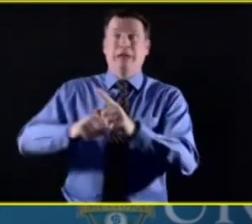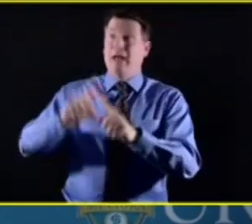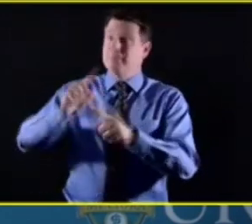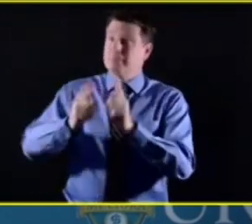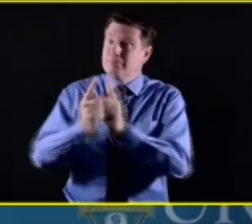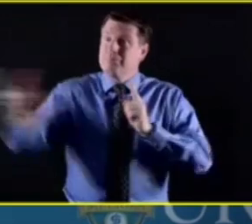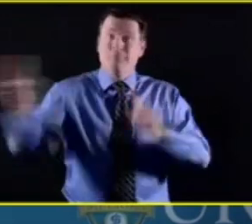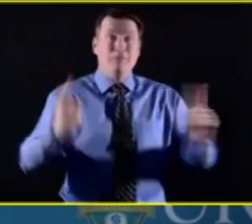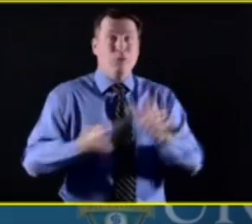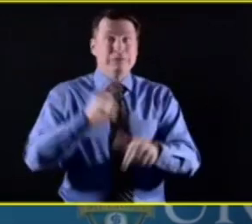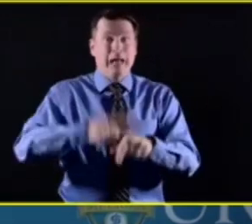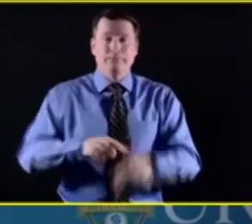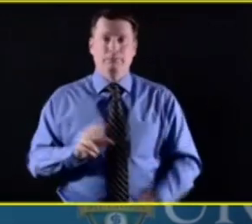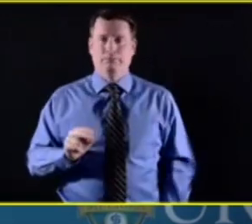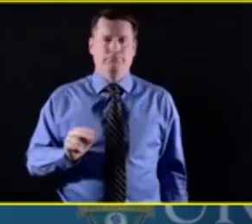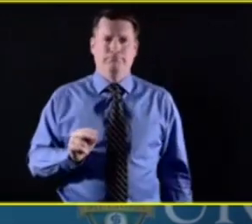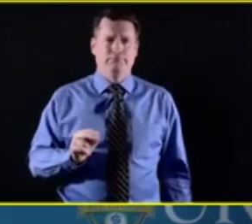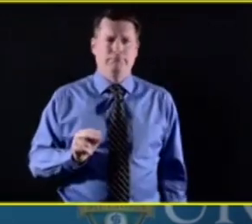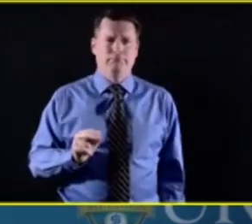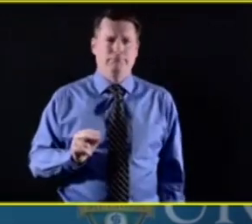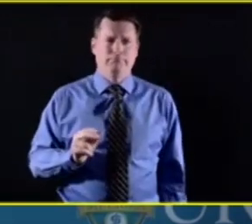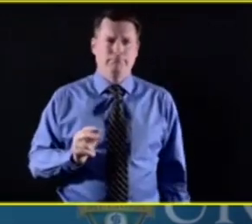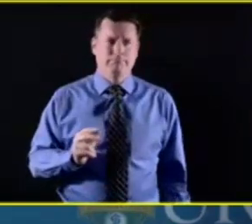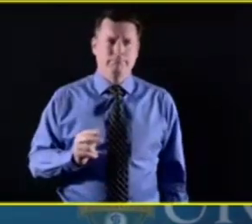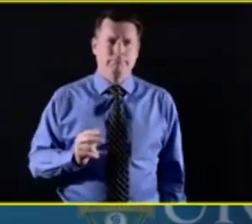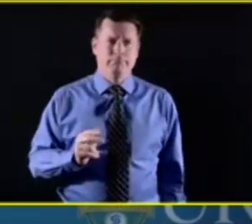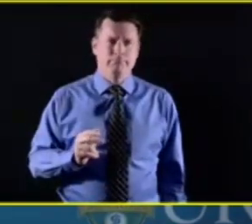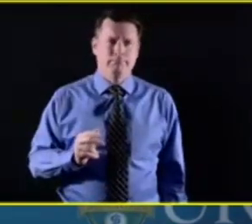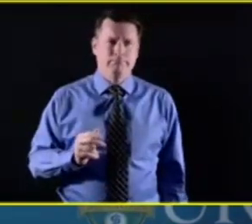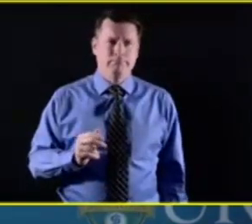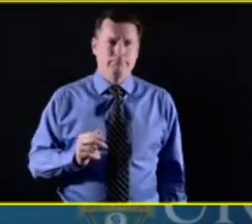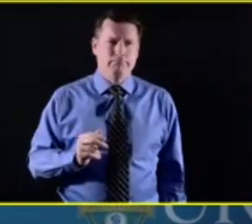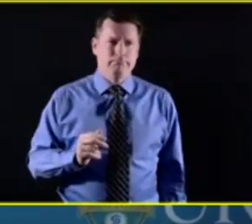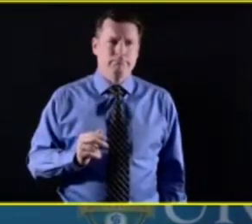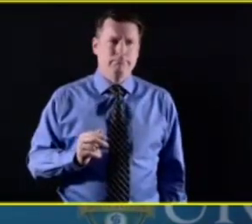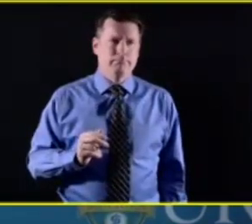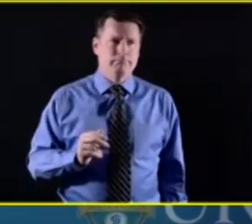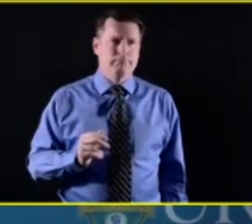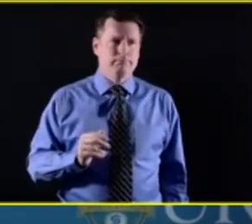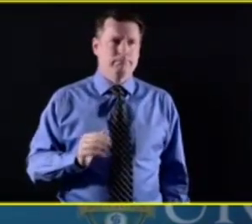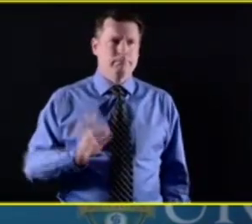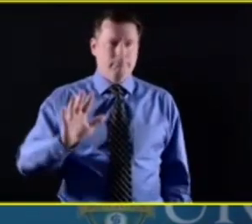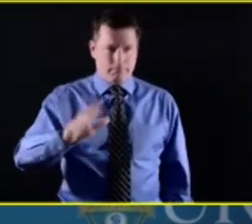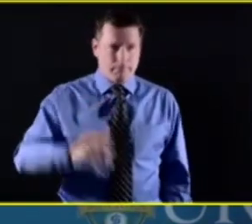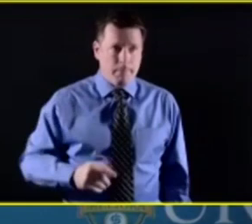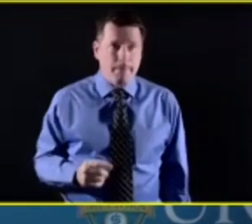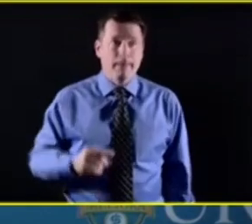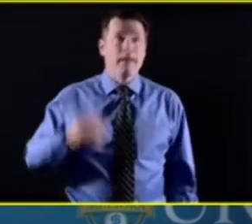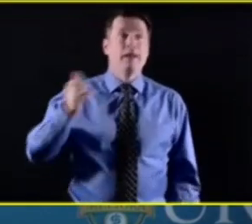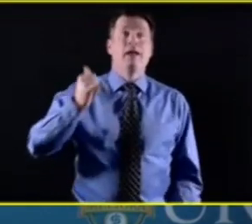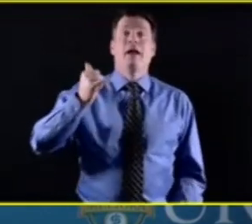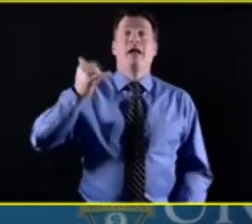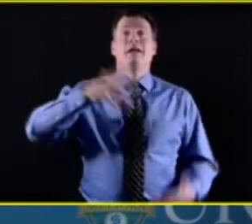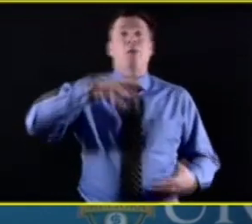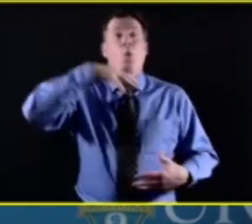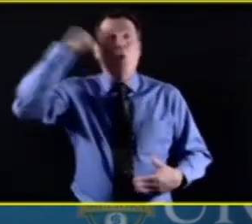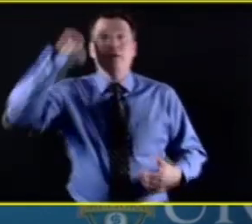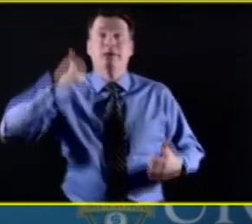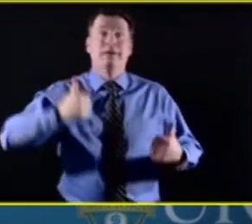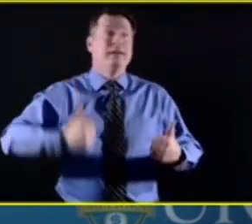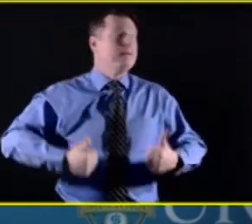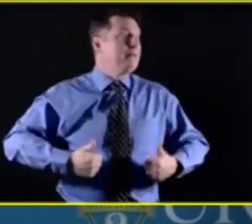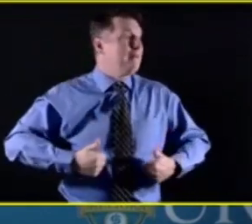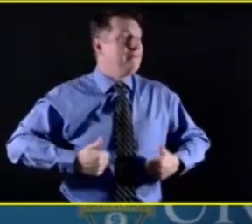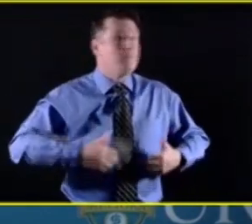we knew they would become at greater risk for dementia. That, that question came up earlier. Also for heart disease